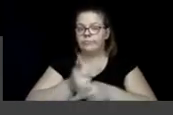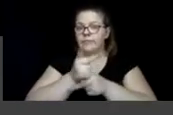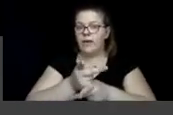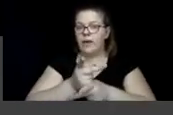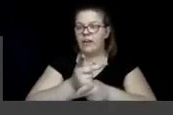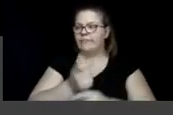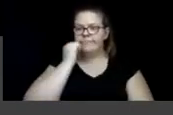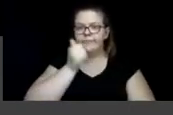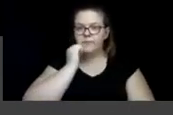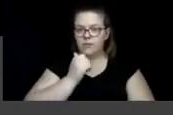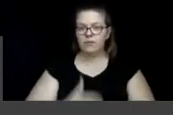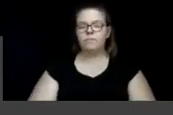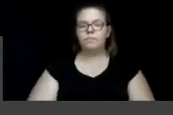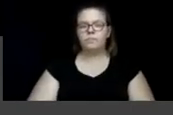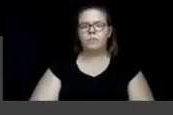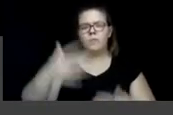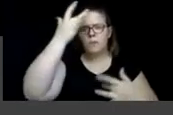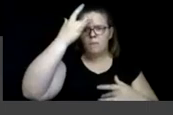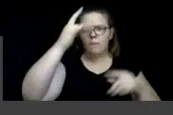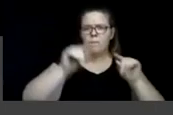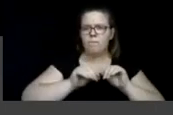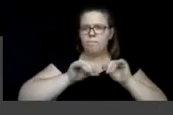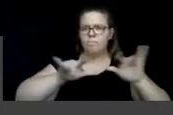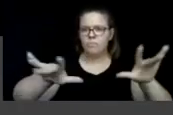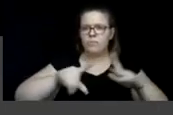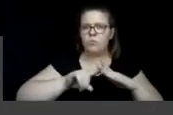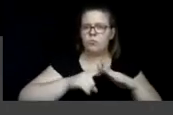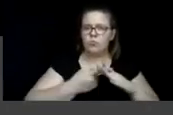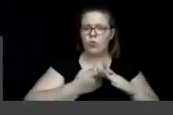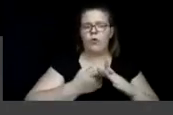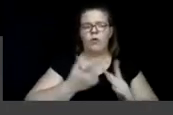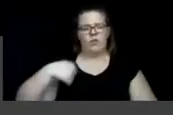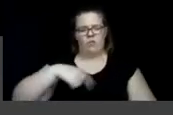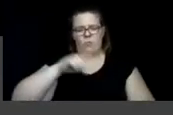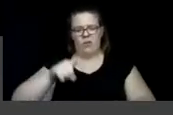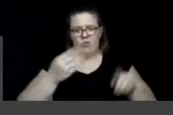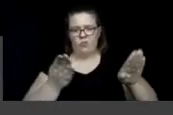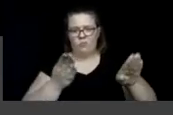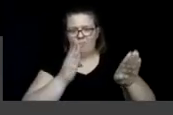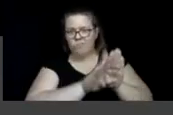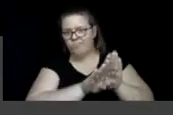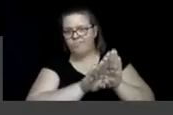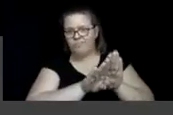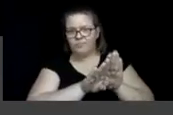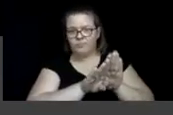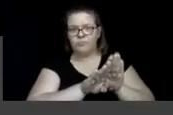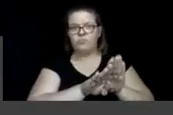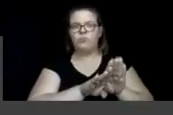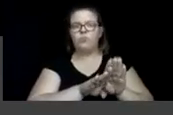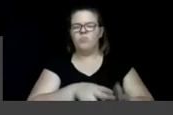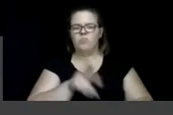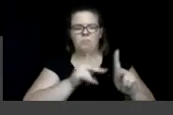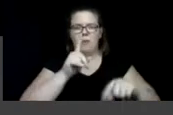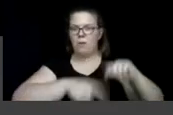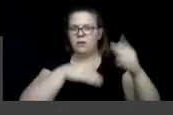the pandemic started and we shut the doors here, basically, from people just